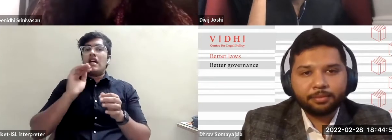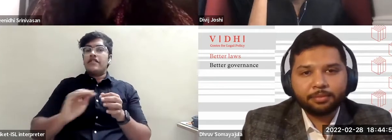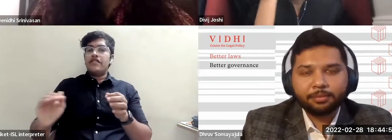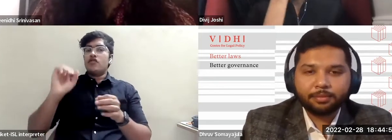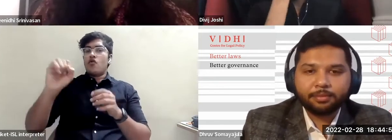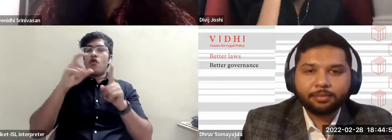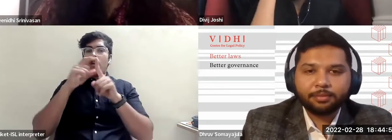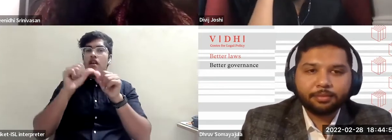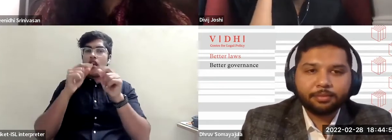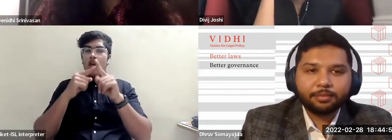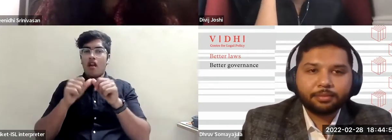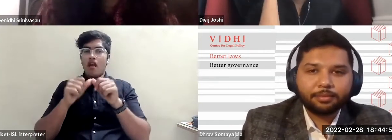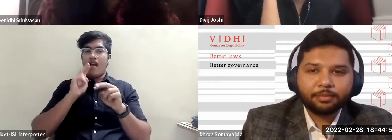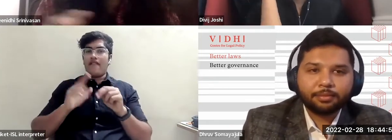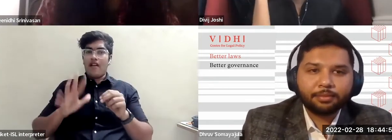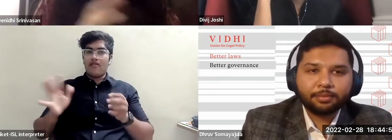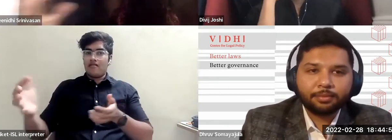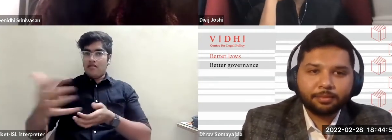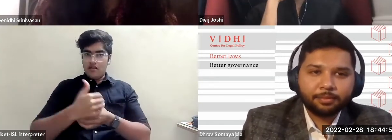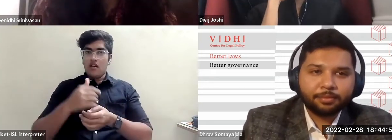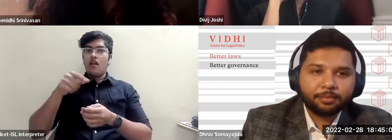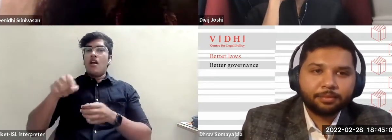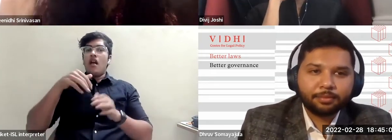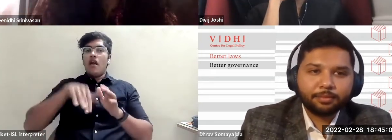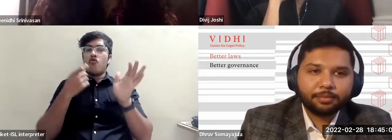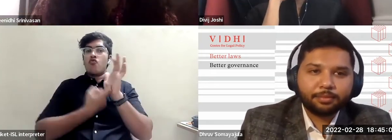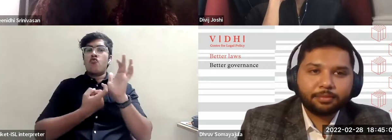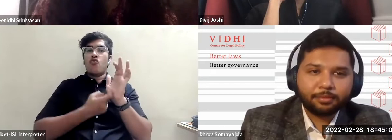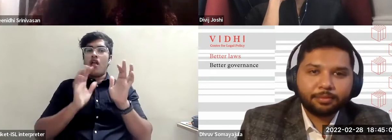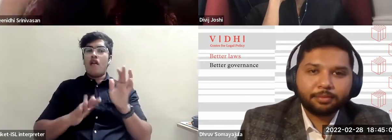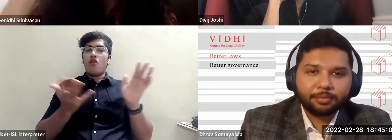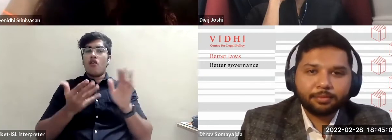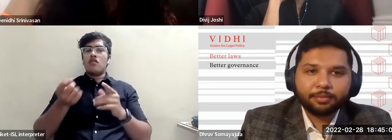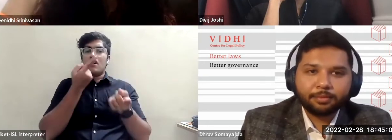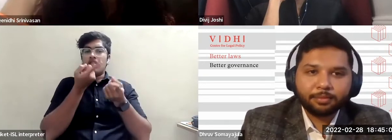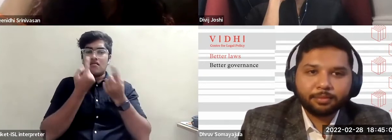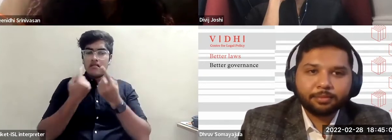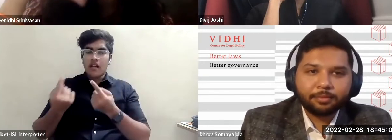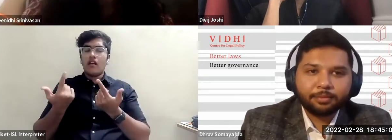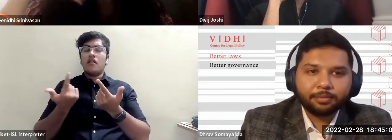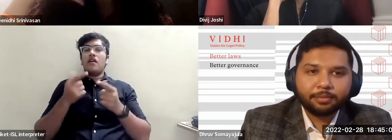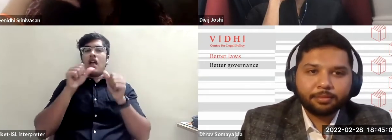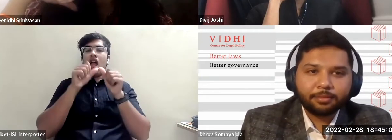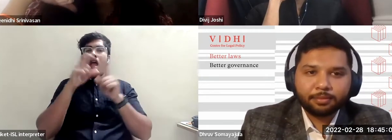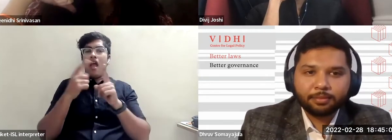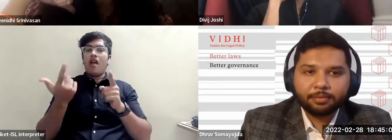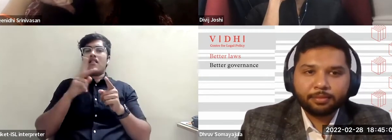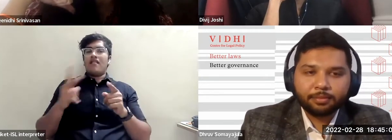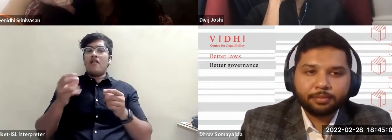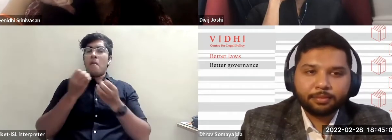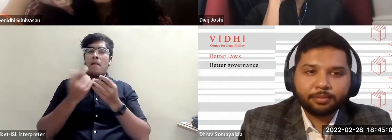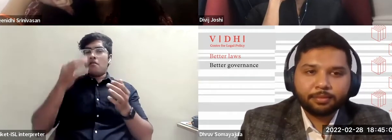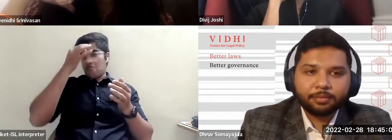of children's data, there is a bar on profiling, tracking, behavioral advertising, and any other activity that